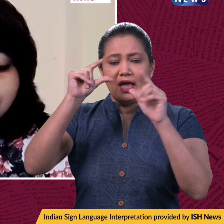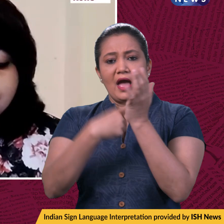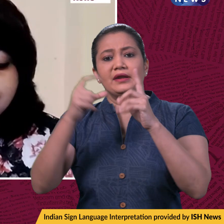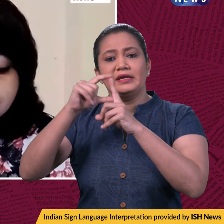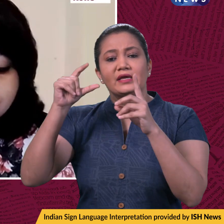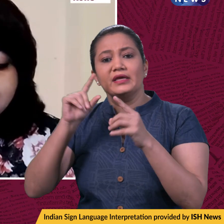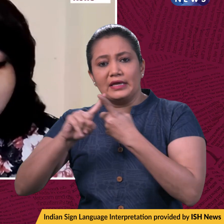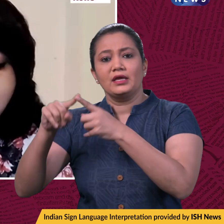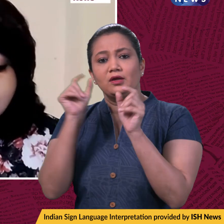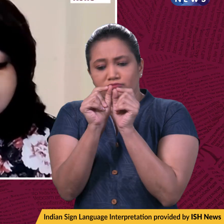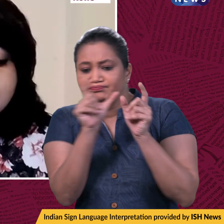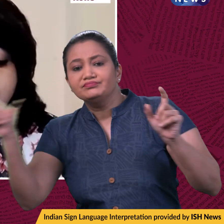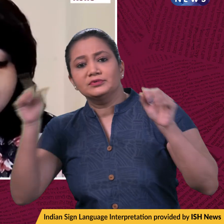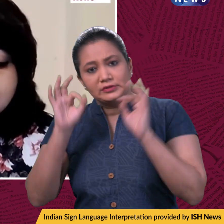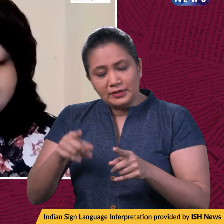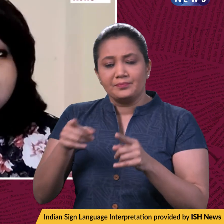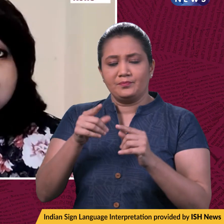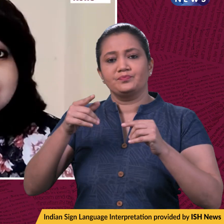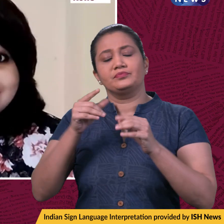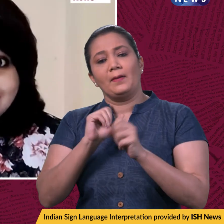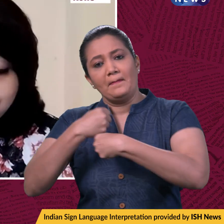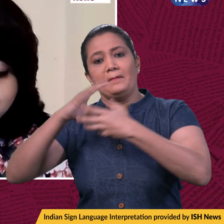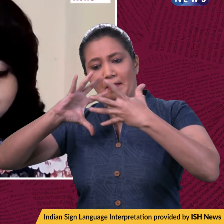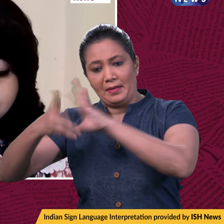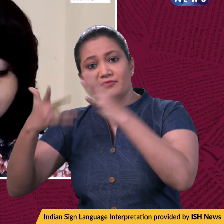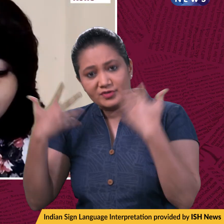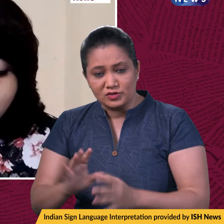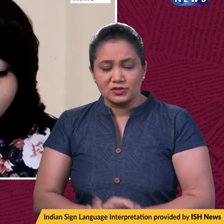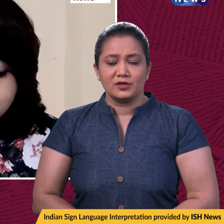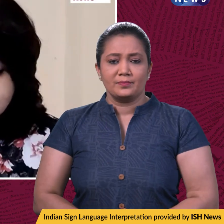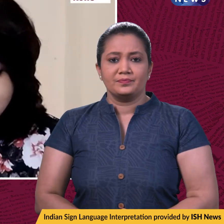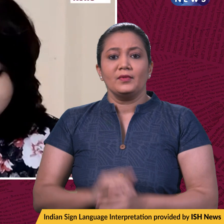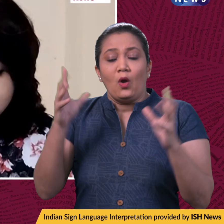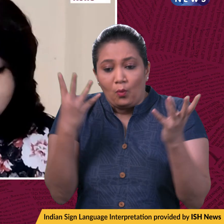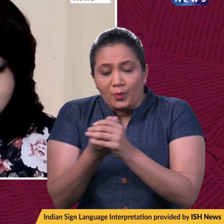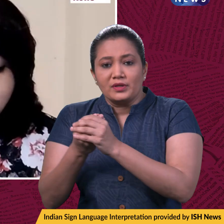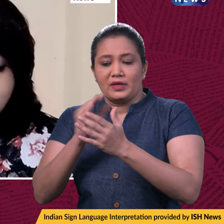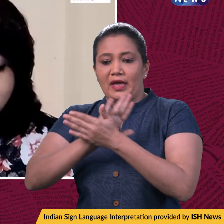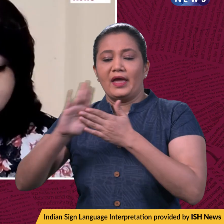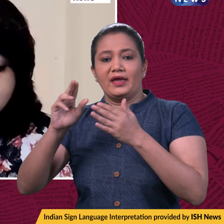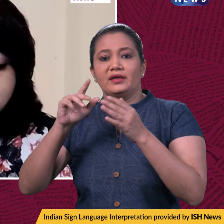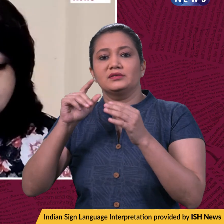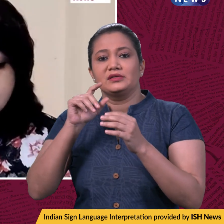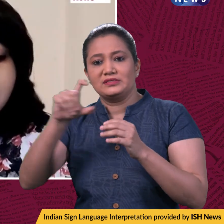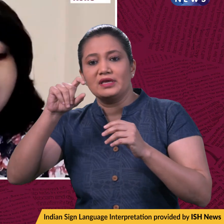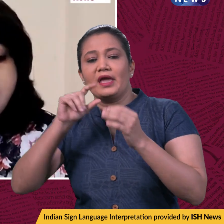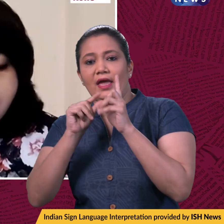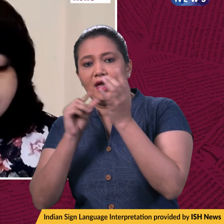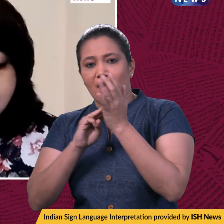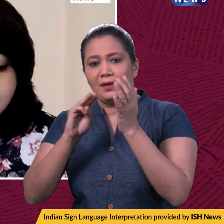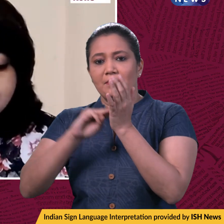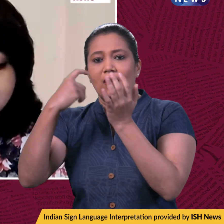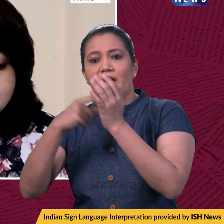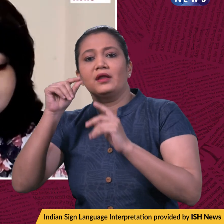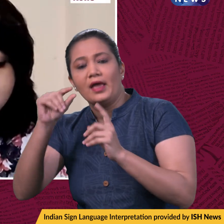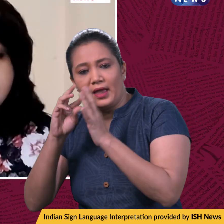the Armament Research and Development Establishment, along with HEMRL, which is Pune's